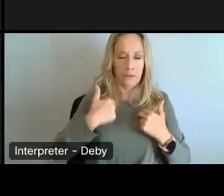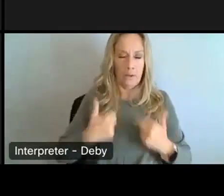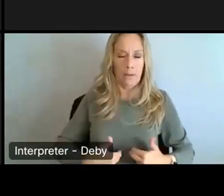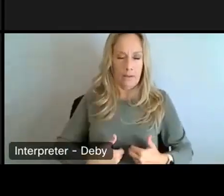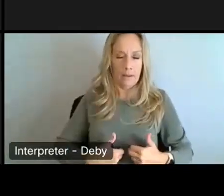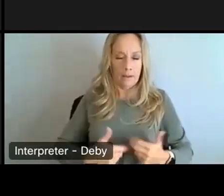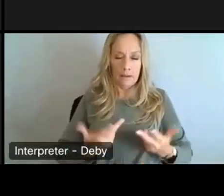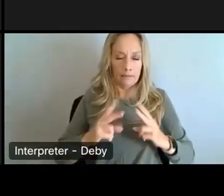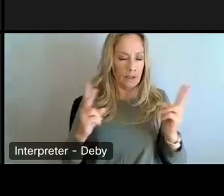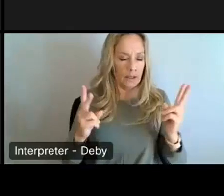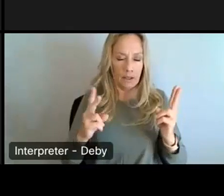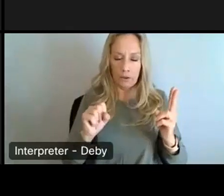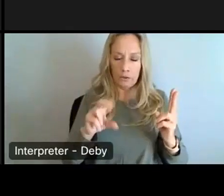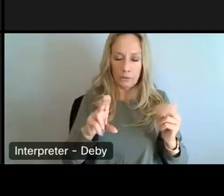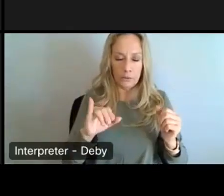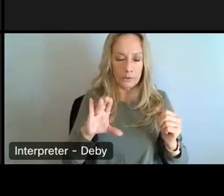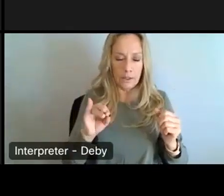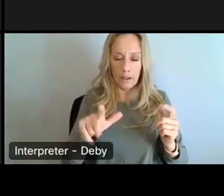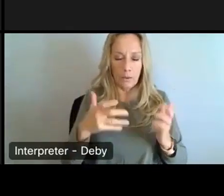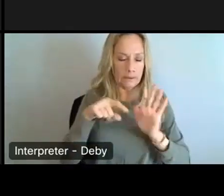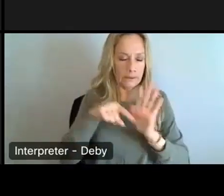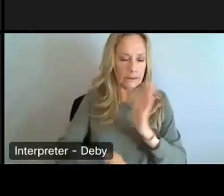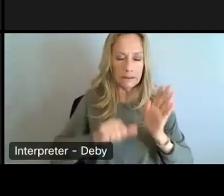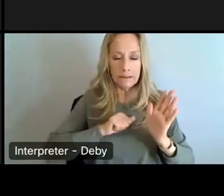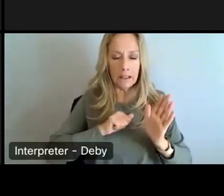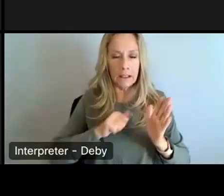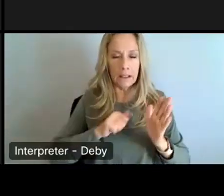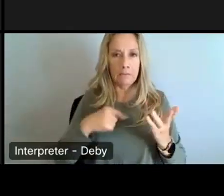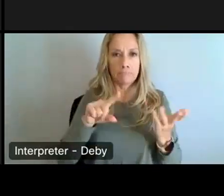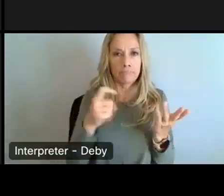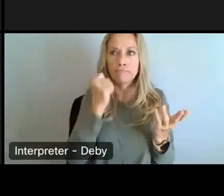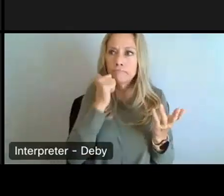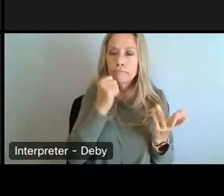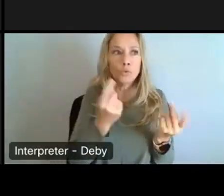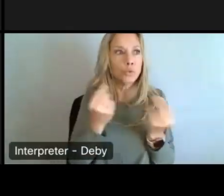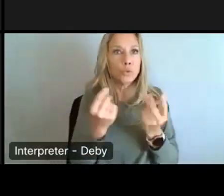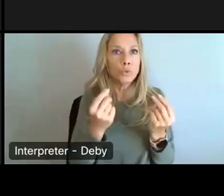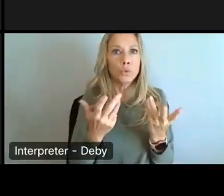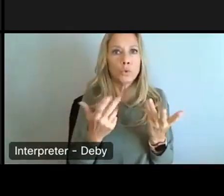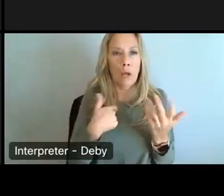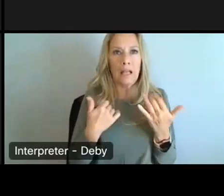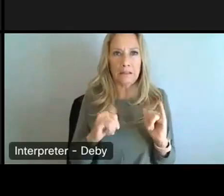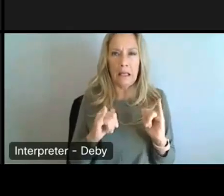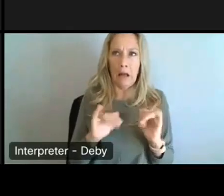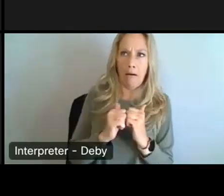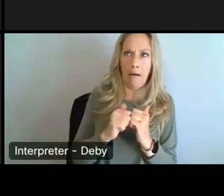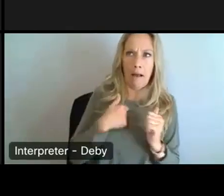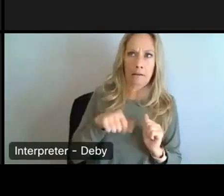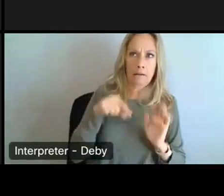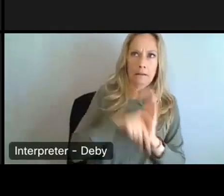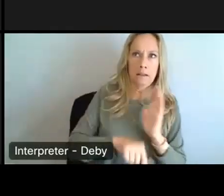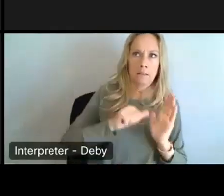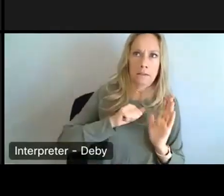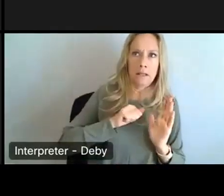time. Um, for somebody who could do all those daily things, I could think of a million ways to still kill myself.